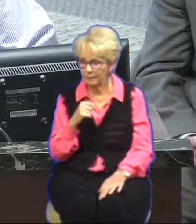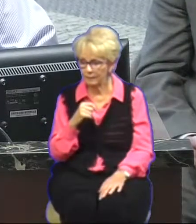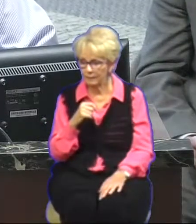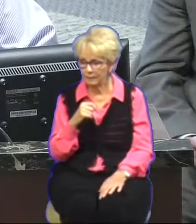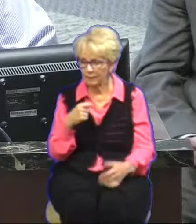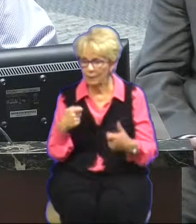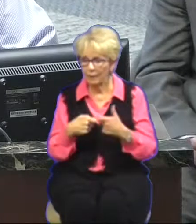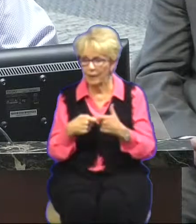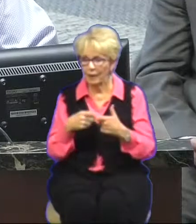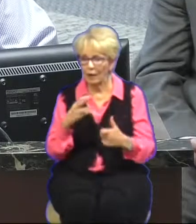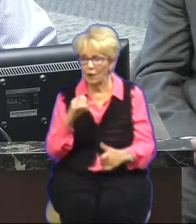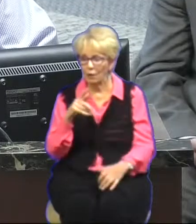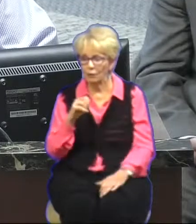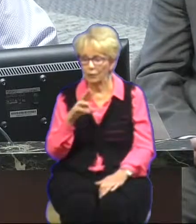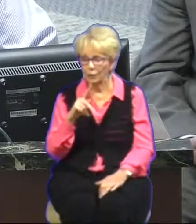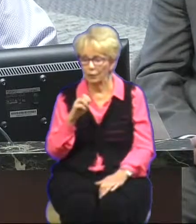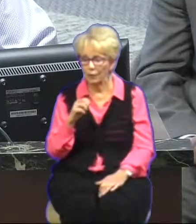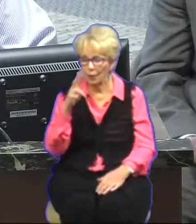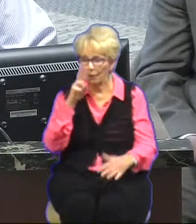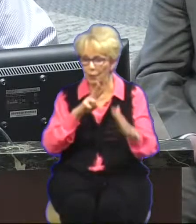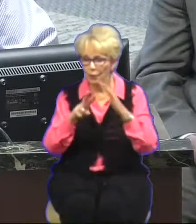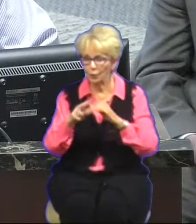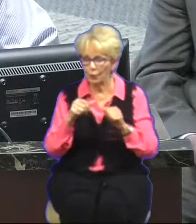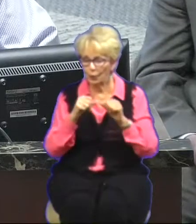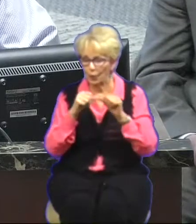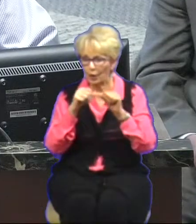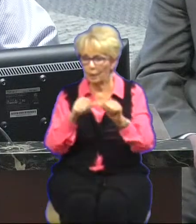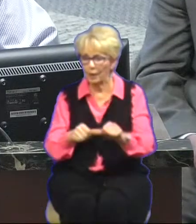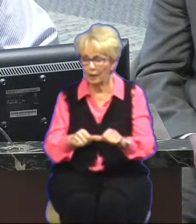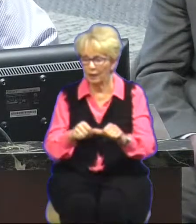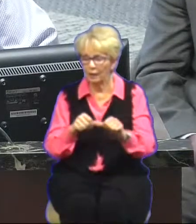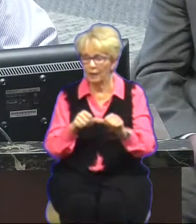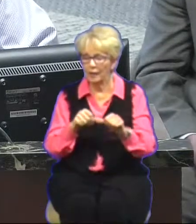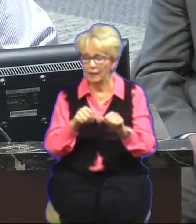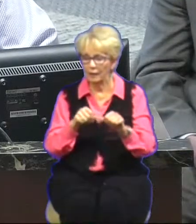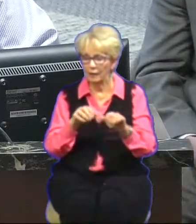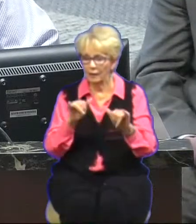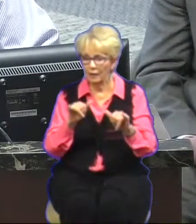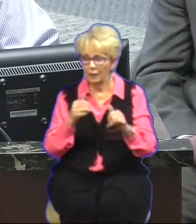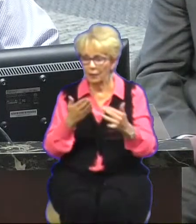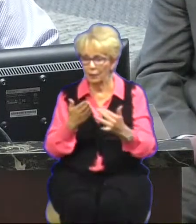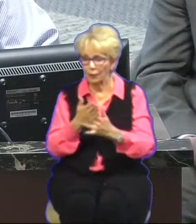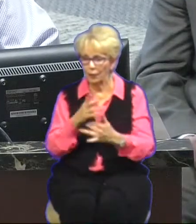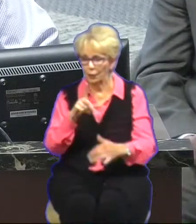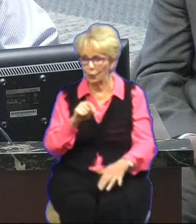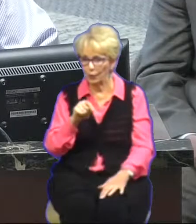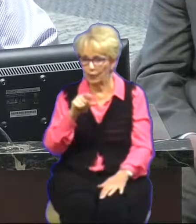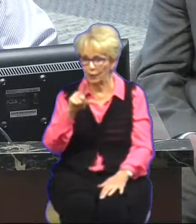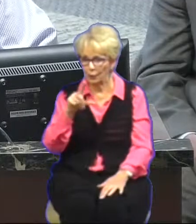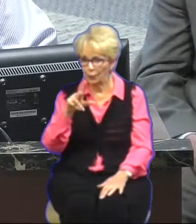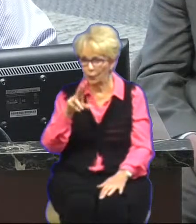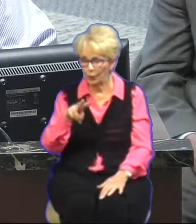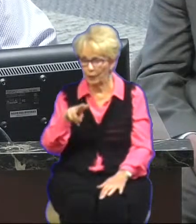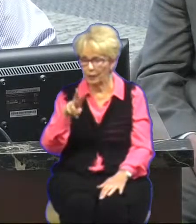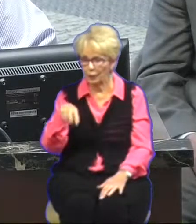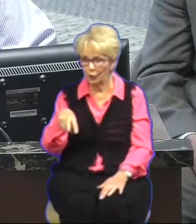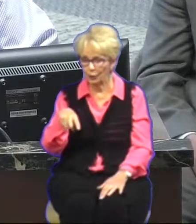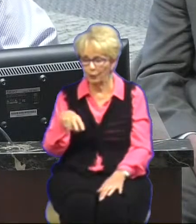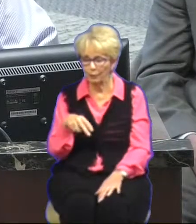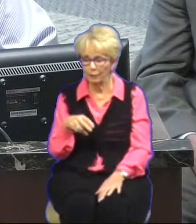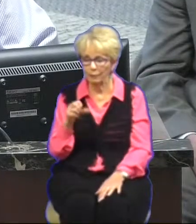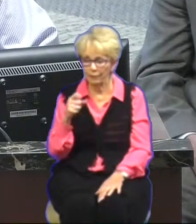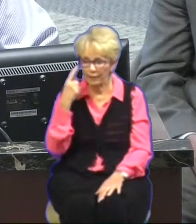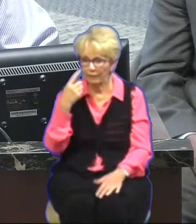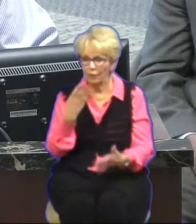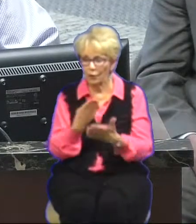The electric wholesale rates are projected to remain at that level through at least 2022. So